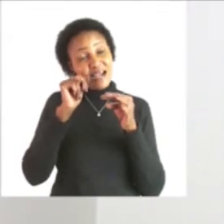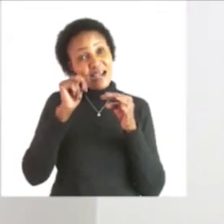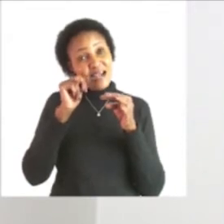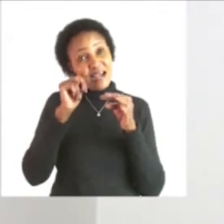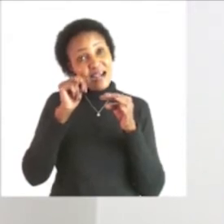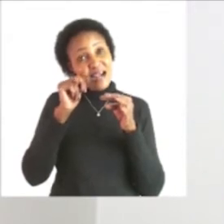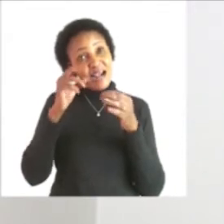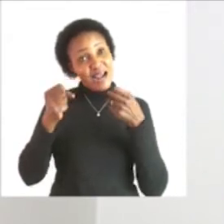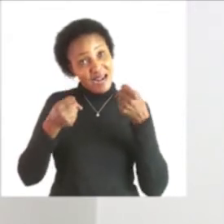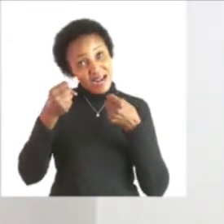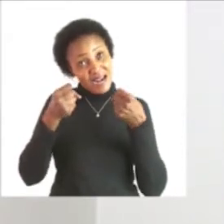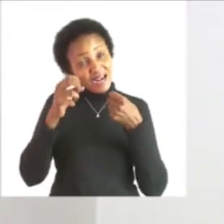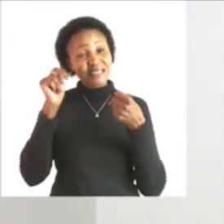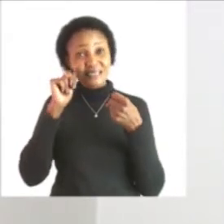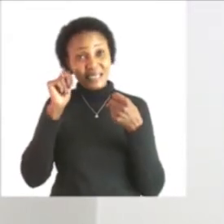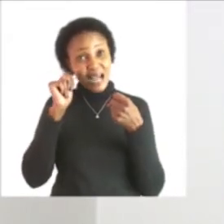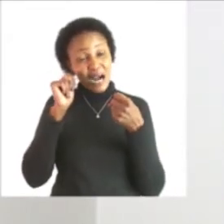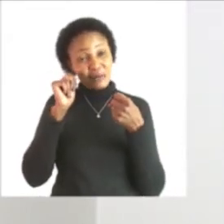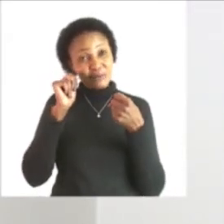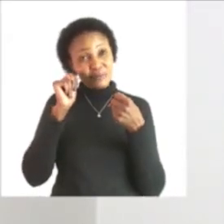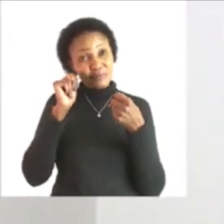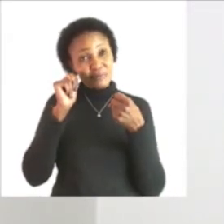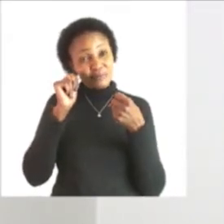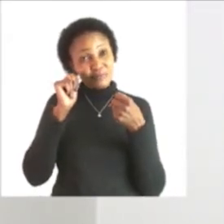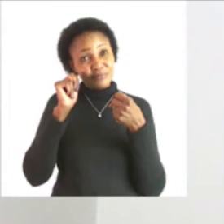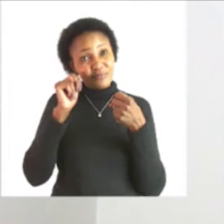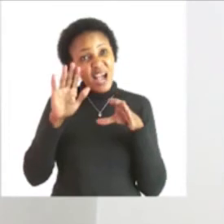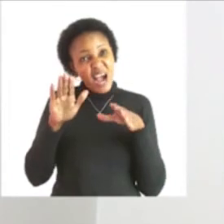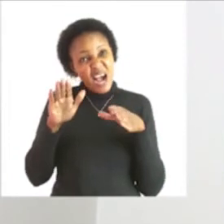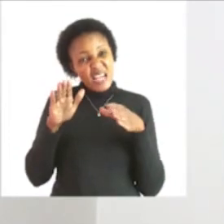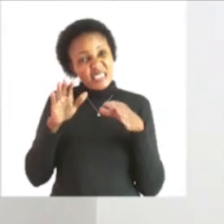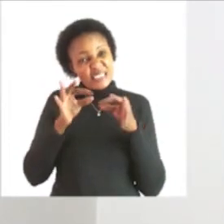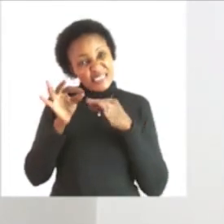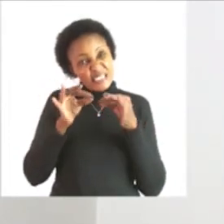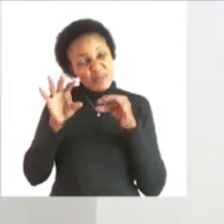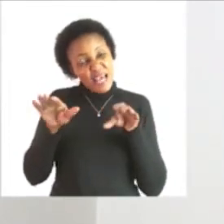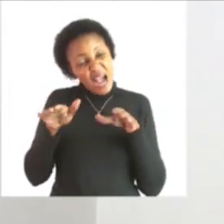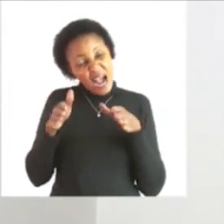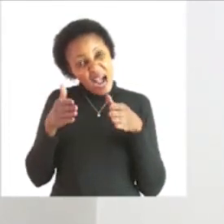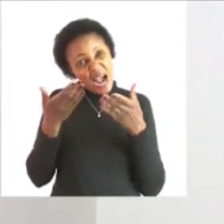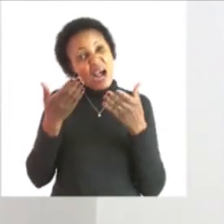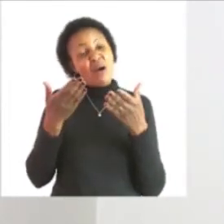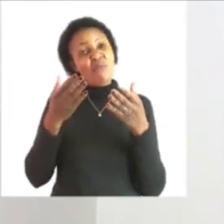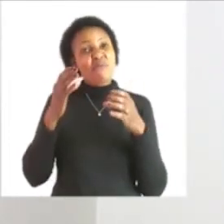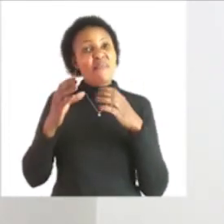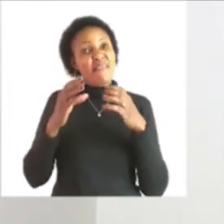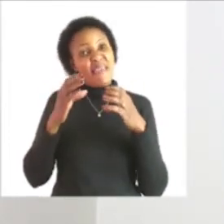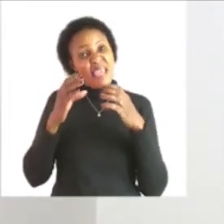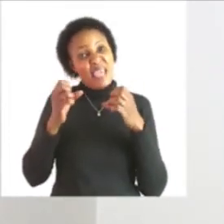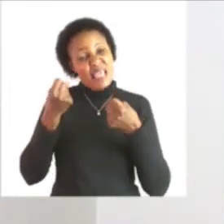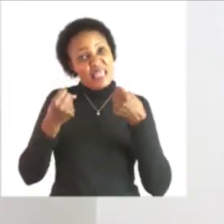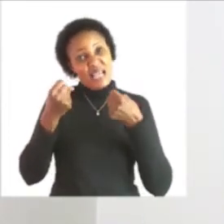noun. And it's describing what it is, how it looks like, how big it